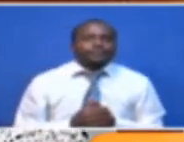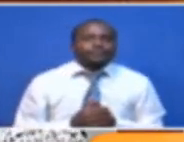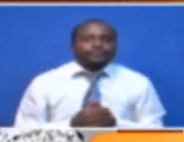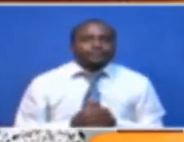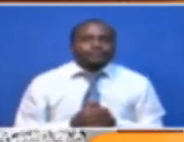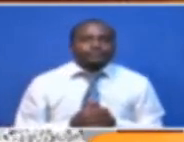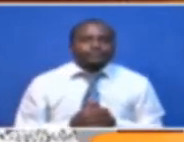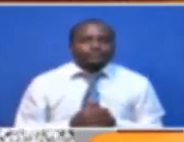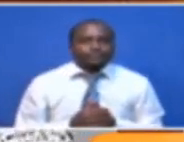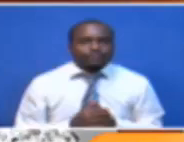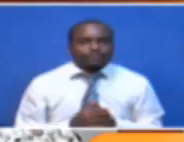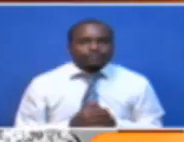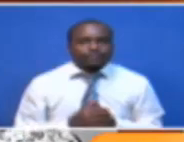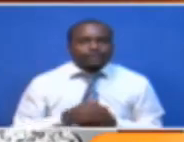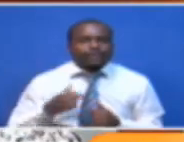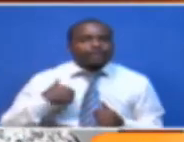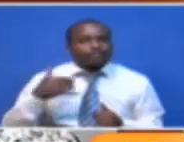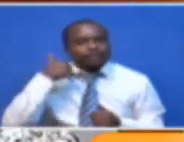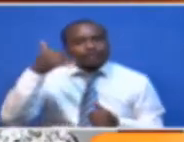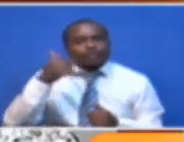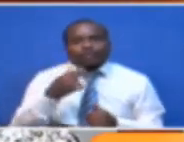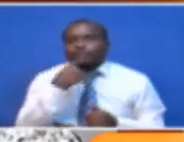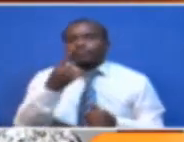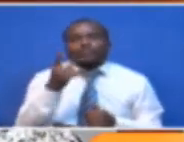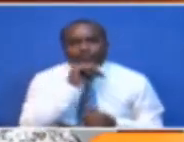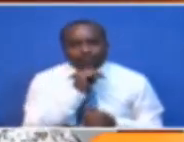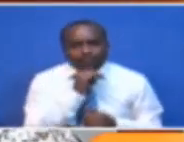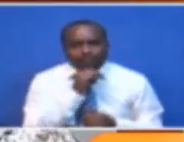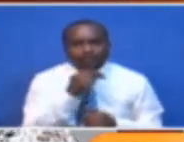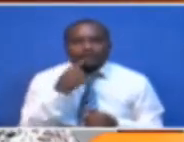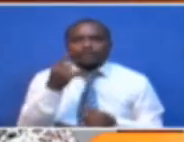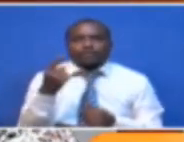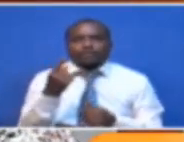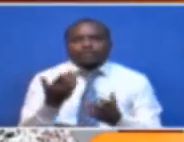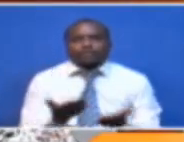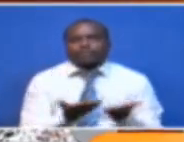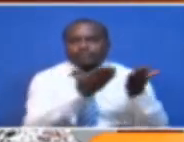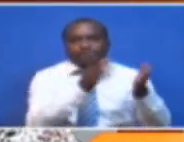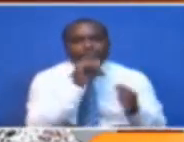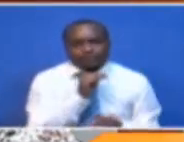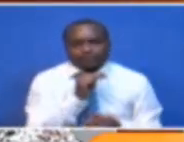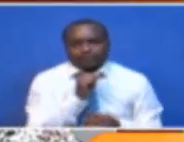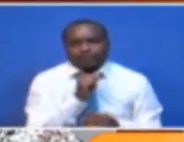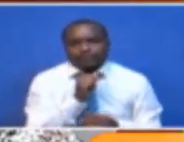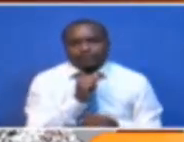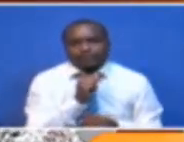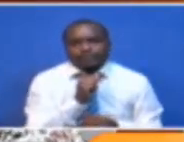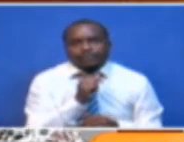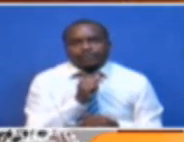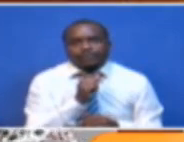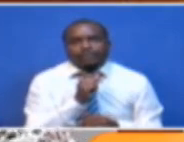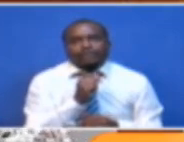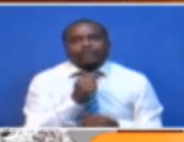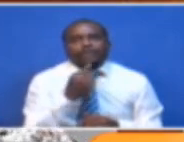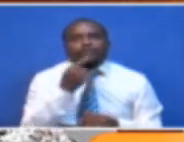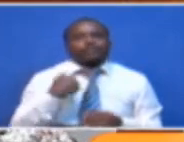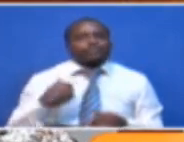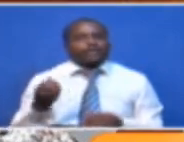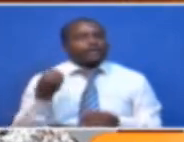I called Mzee Moi, the president. Mm-hmm. I told him I have delivered the package. He told me, I know.